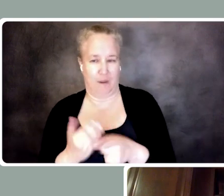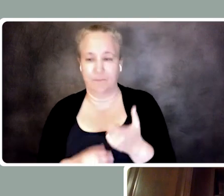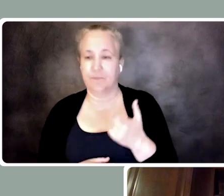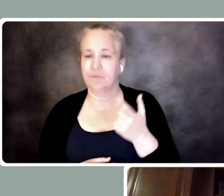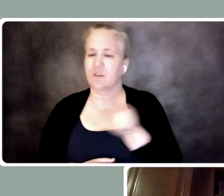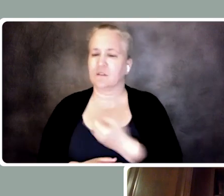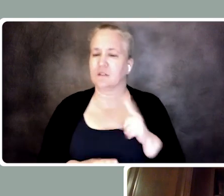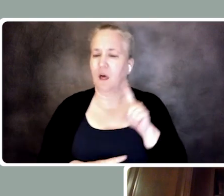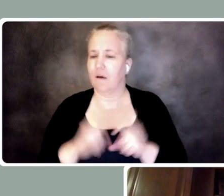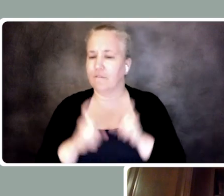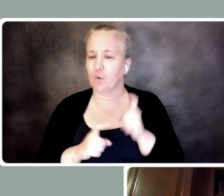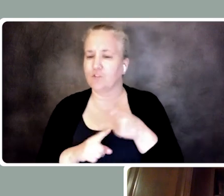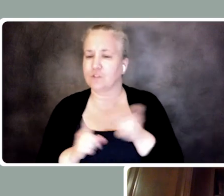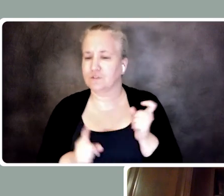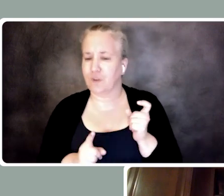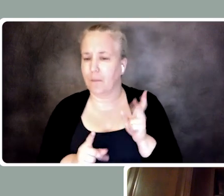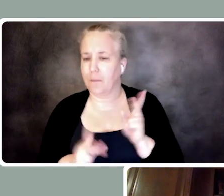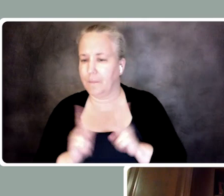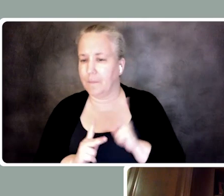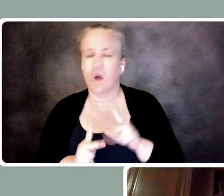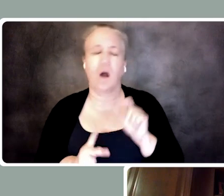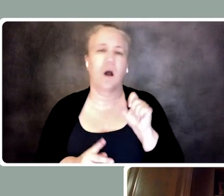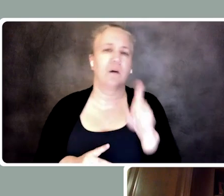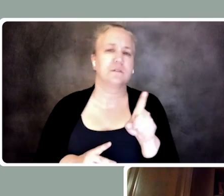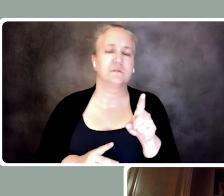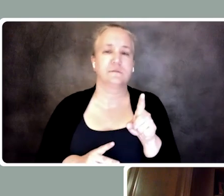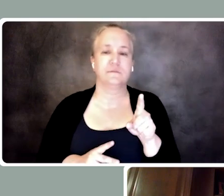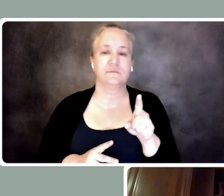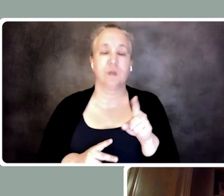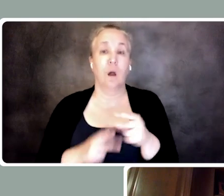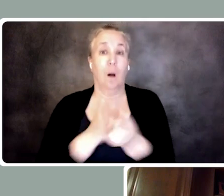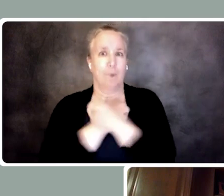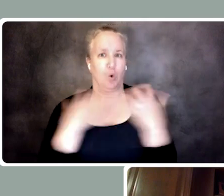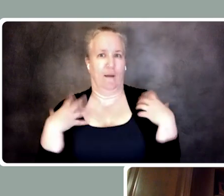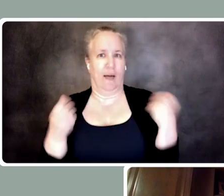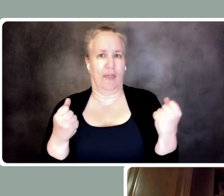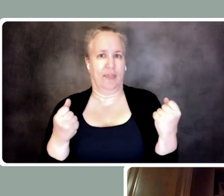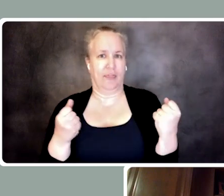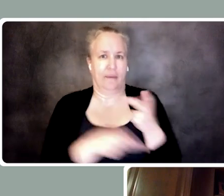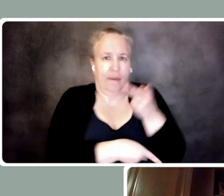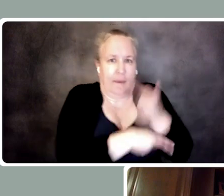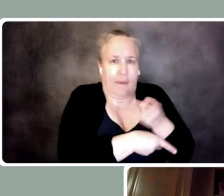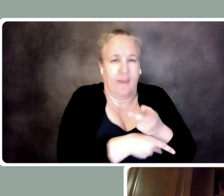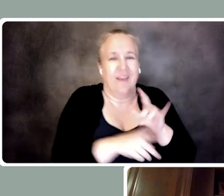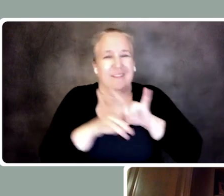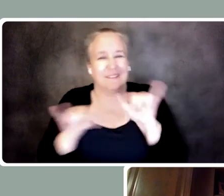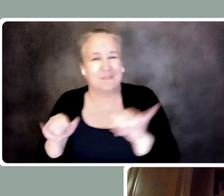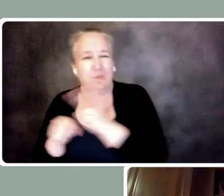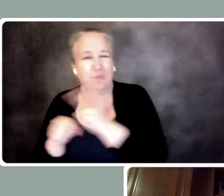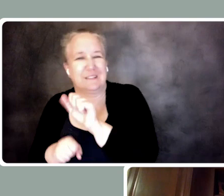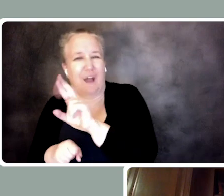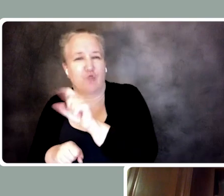of questions from people about how to maintain their bone health while they're taking aromatase inhibitors. Could you